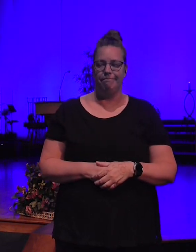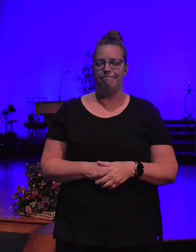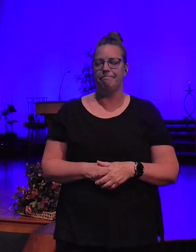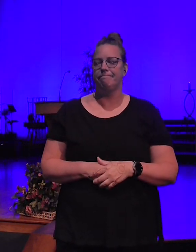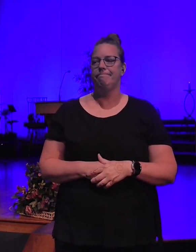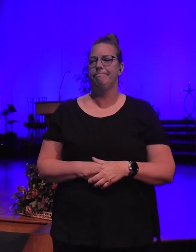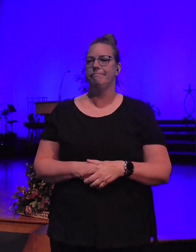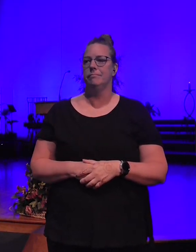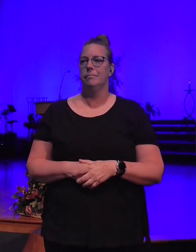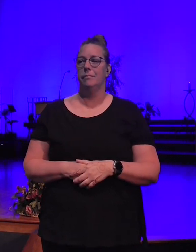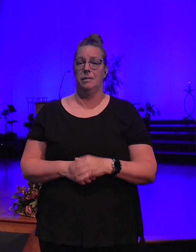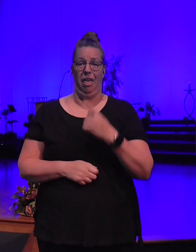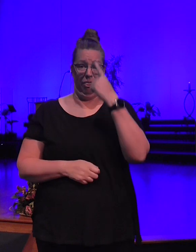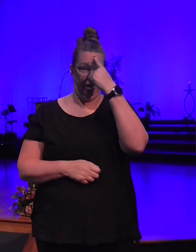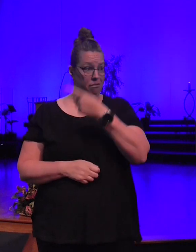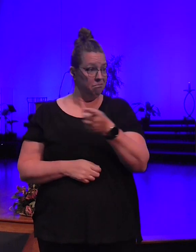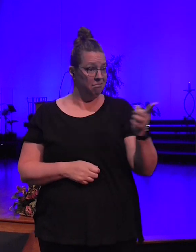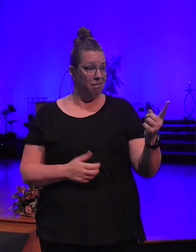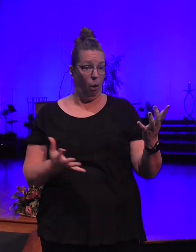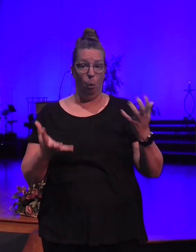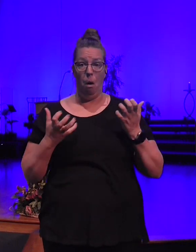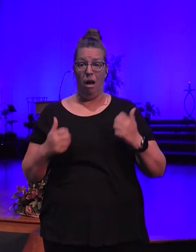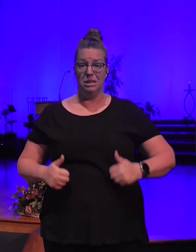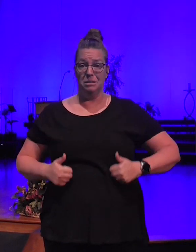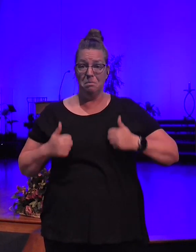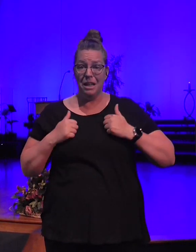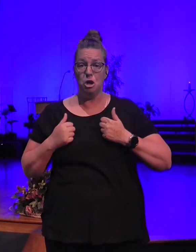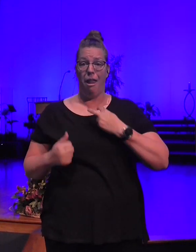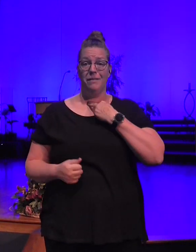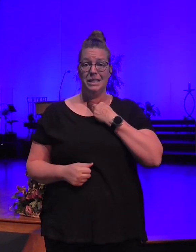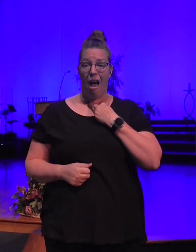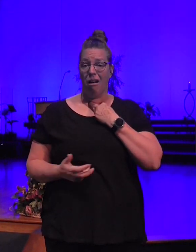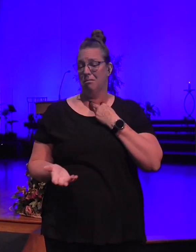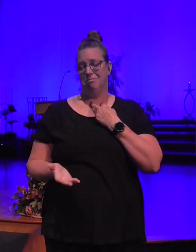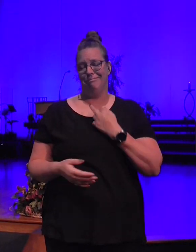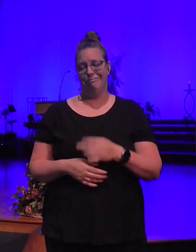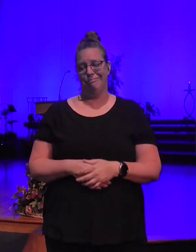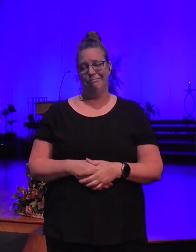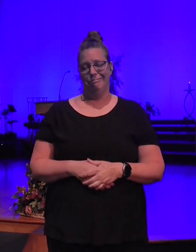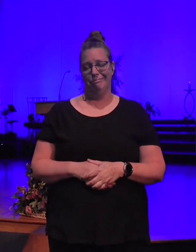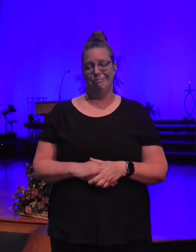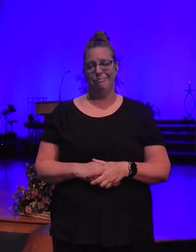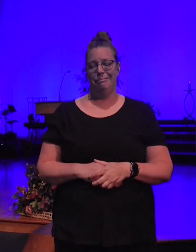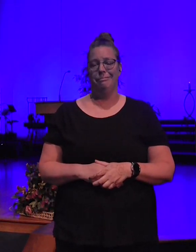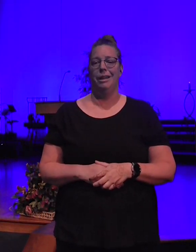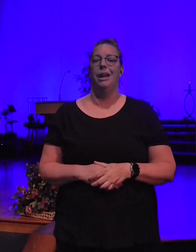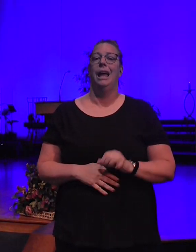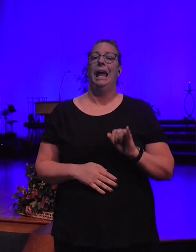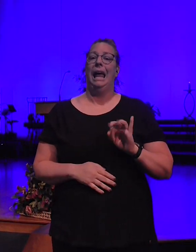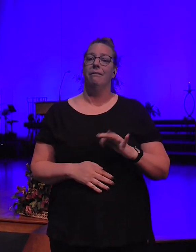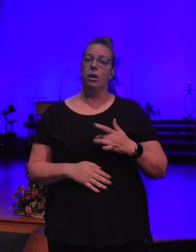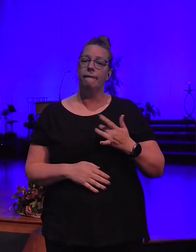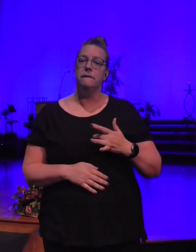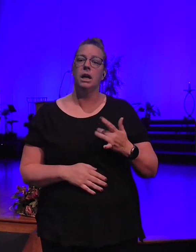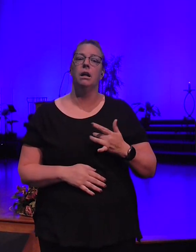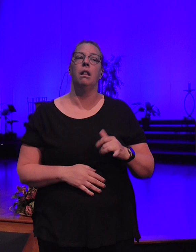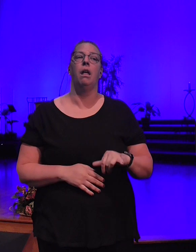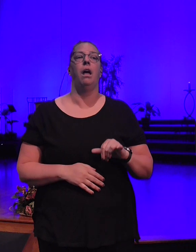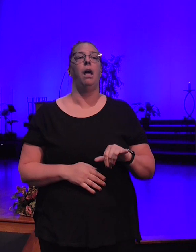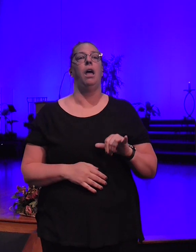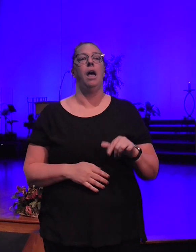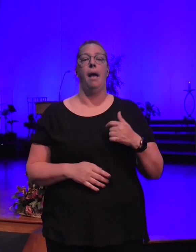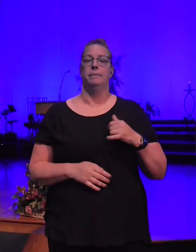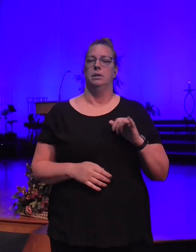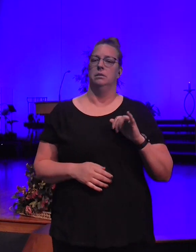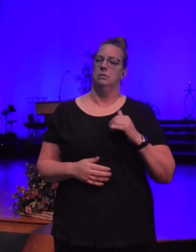And I don't think any of us want to spend our lives stuck. So what I'd say is, if you feel yourself getting to that